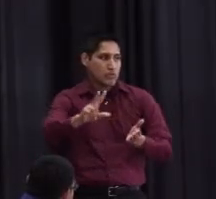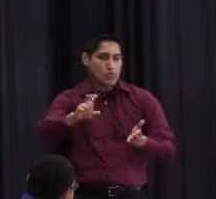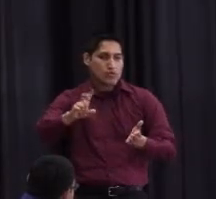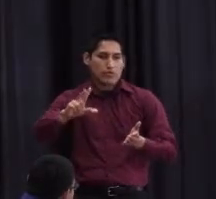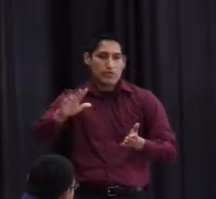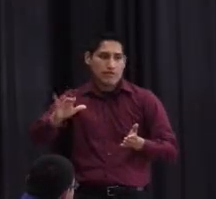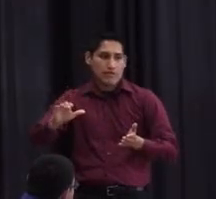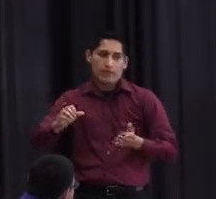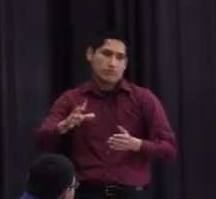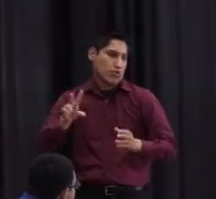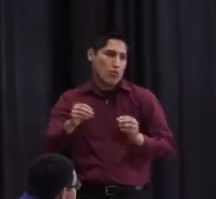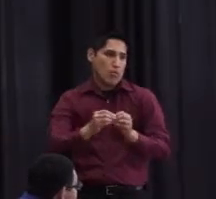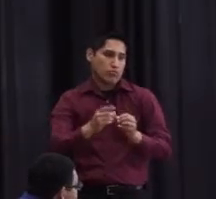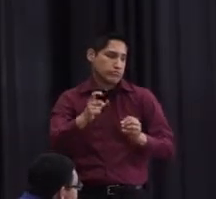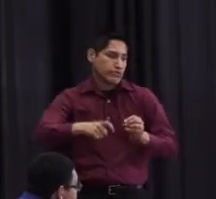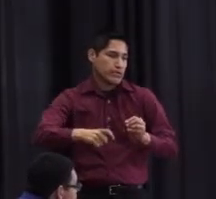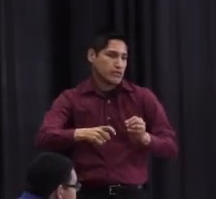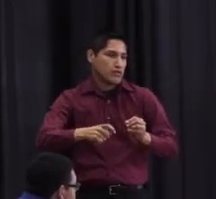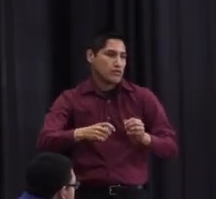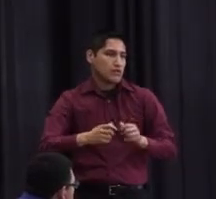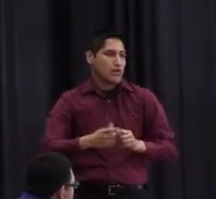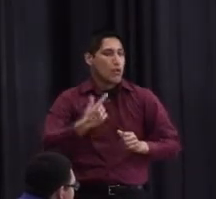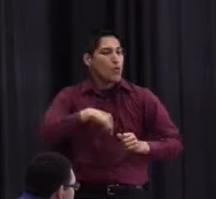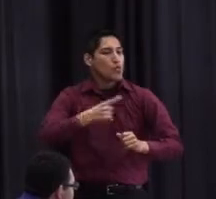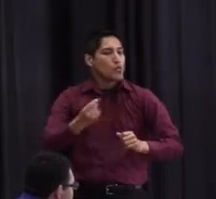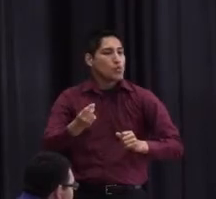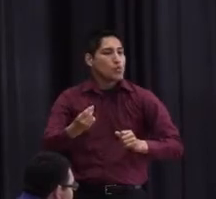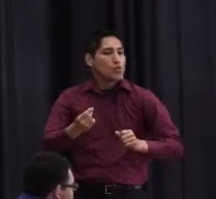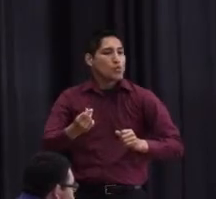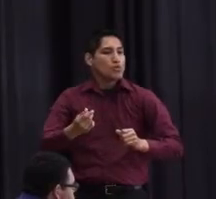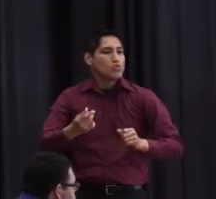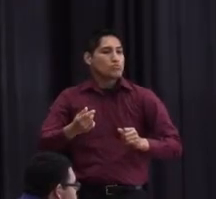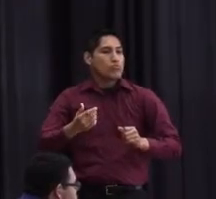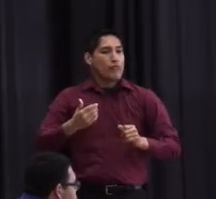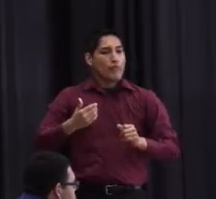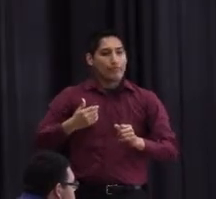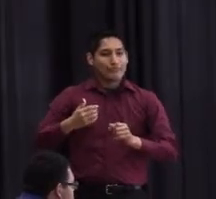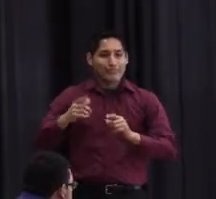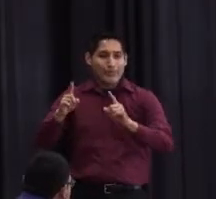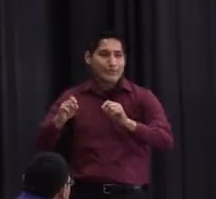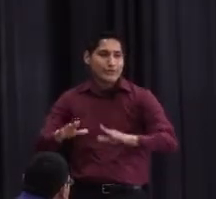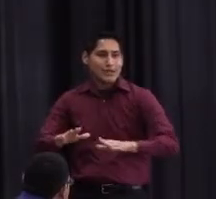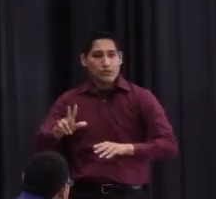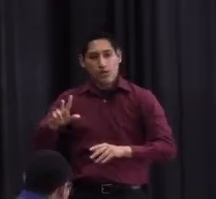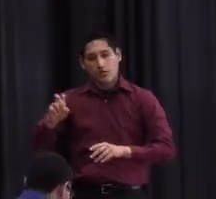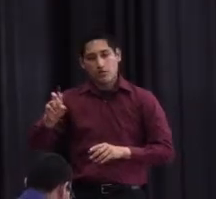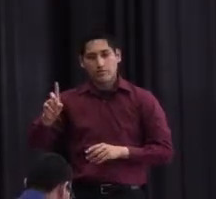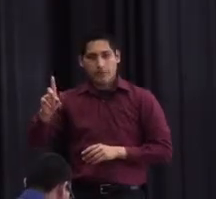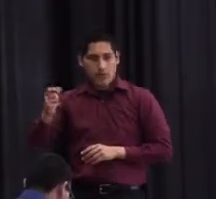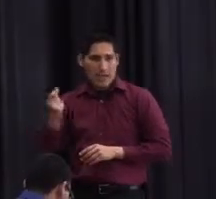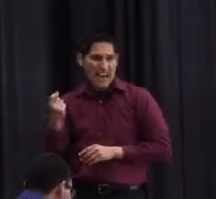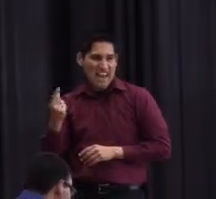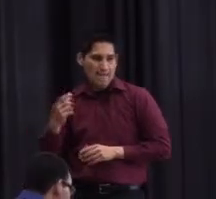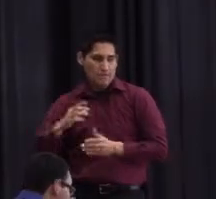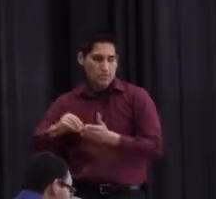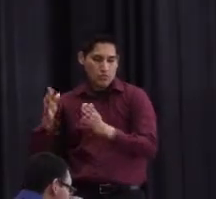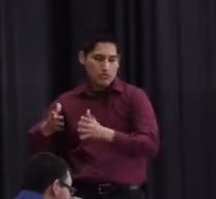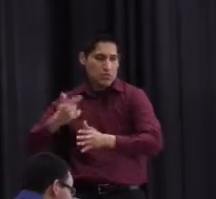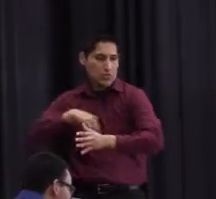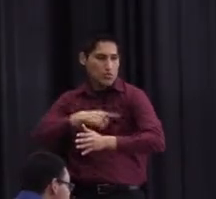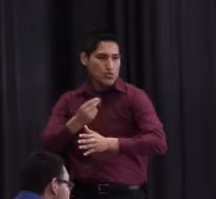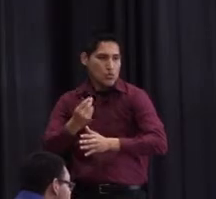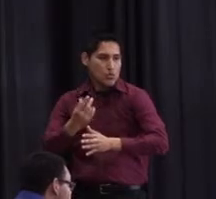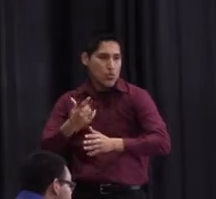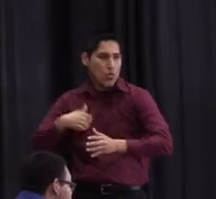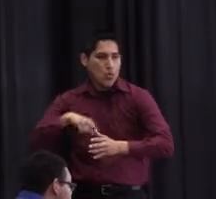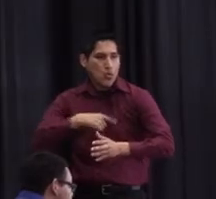$335 per course, and we did a pilot with 311 students, and what we did is we